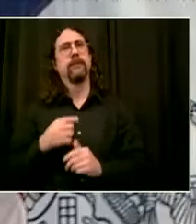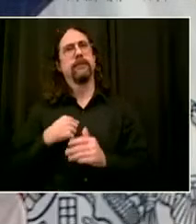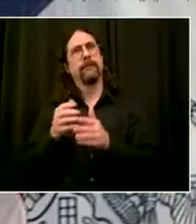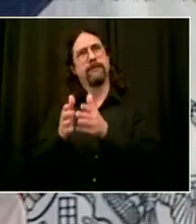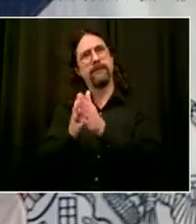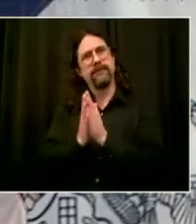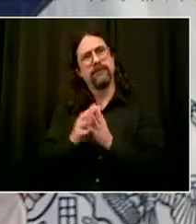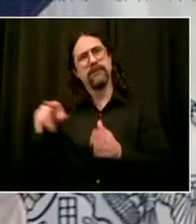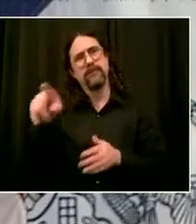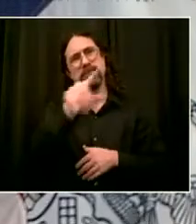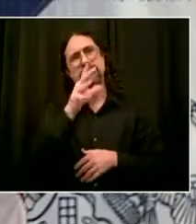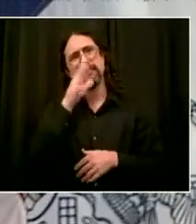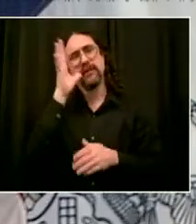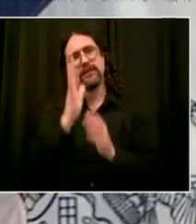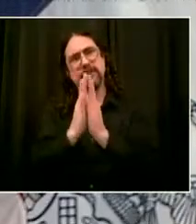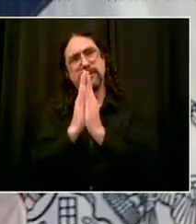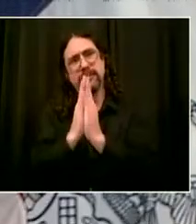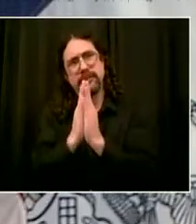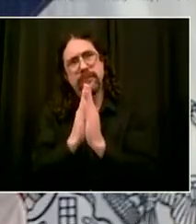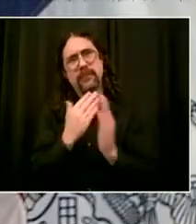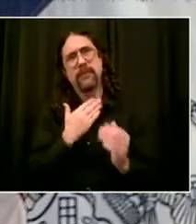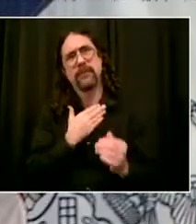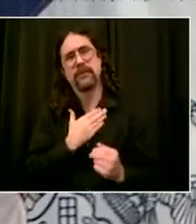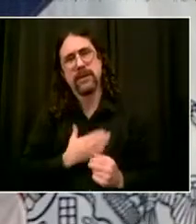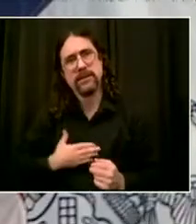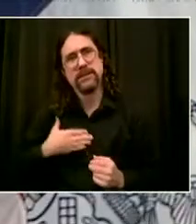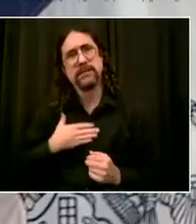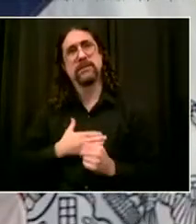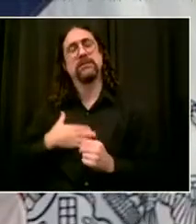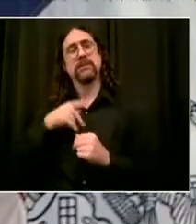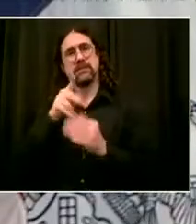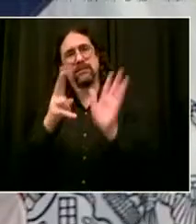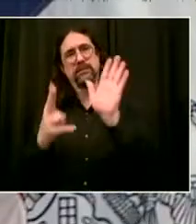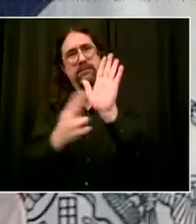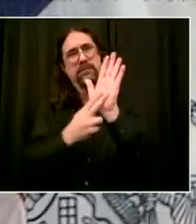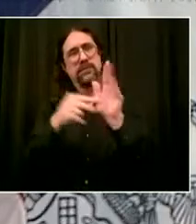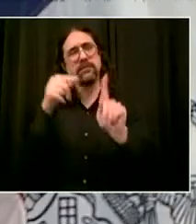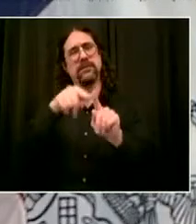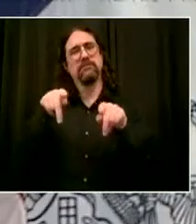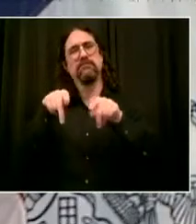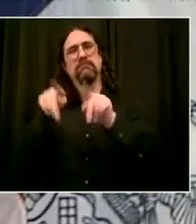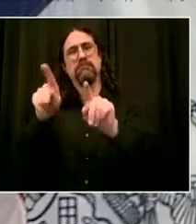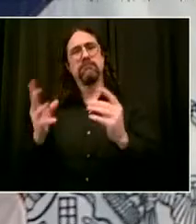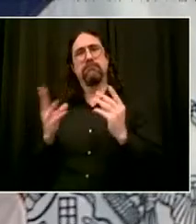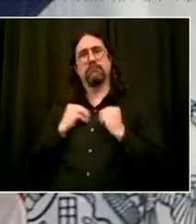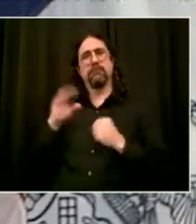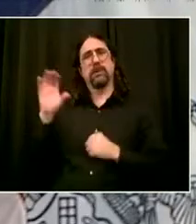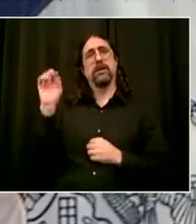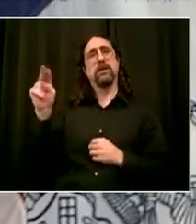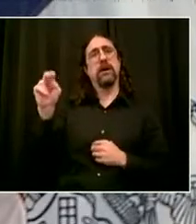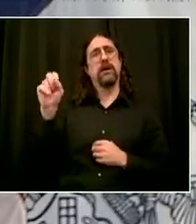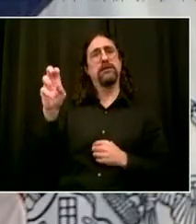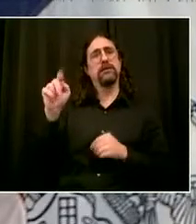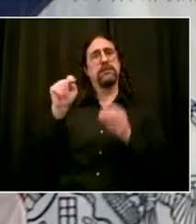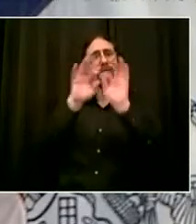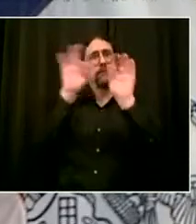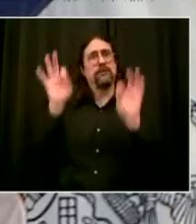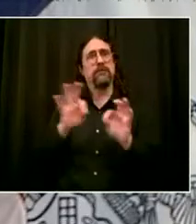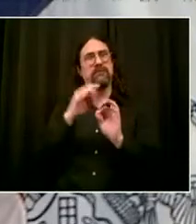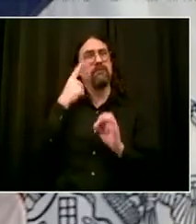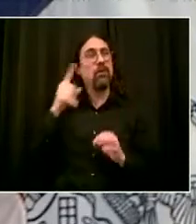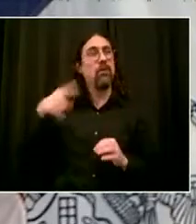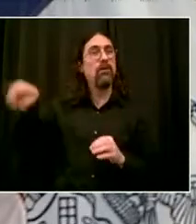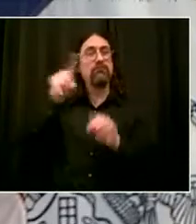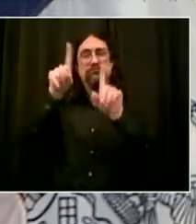before uh we come back to school it's going to be something that everyone has to participate in but we can do it I don't have a doubt in my mind we can do